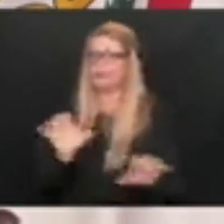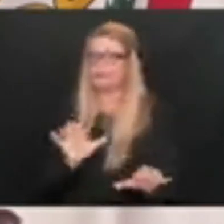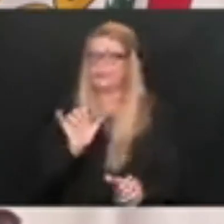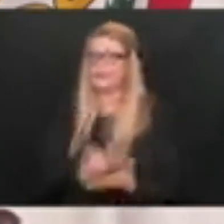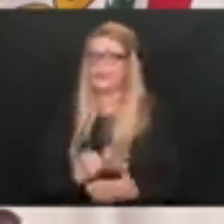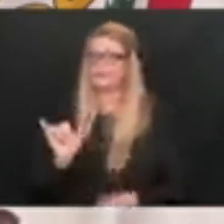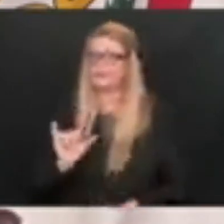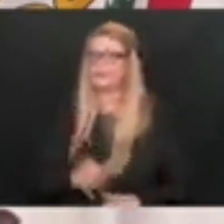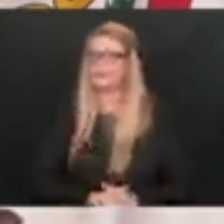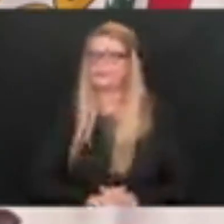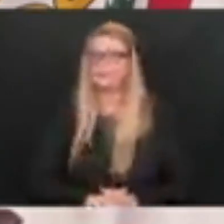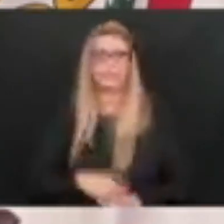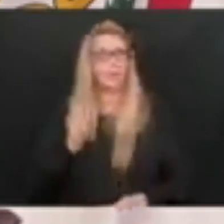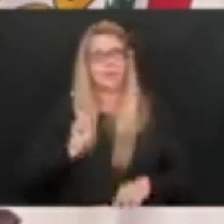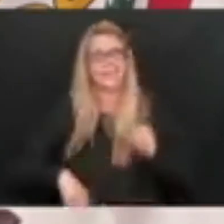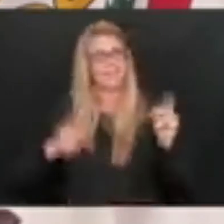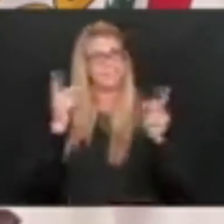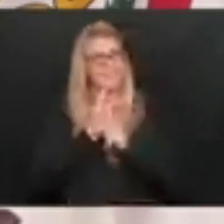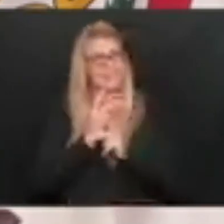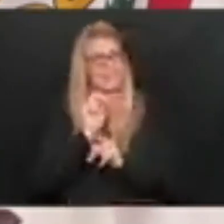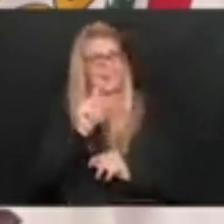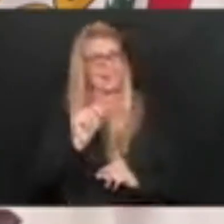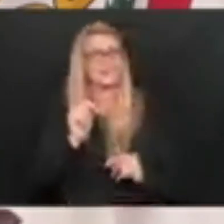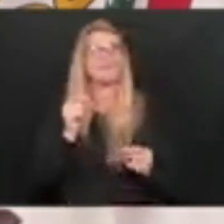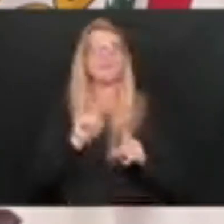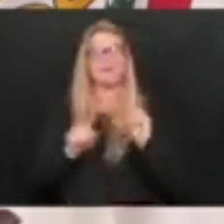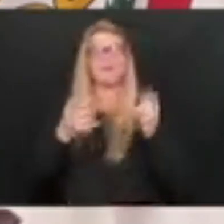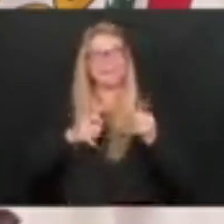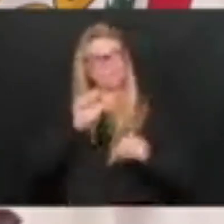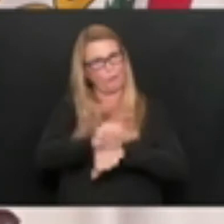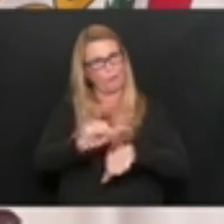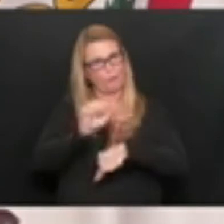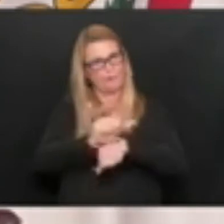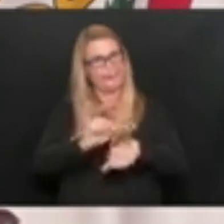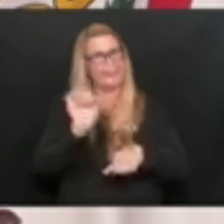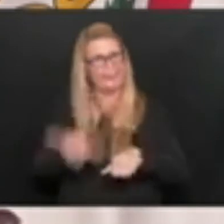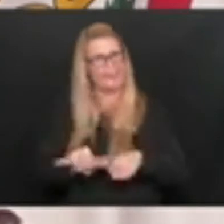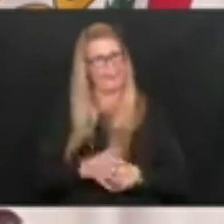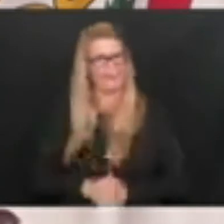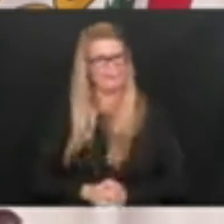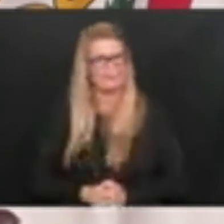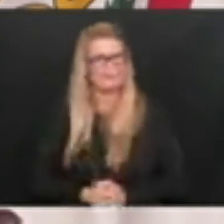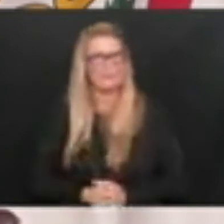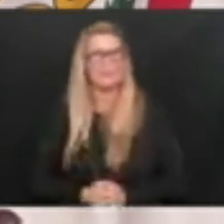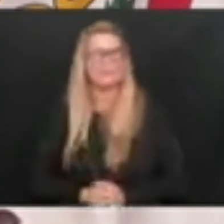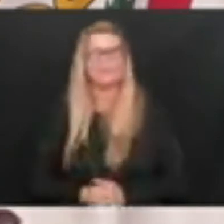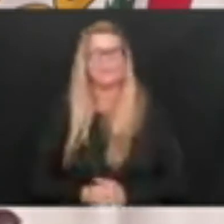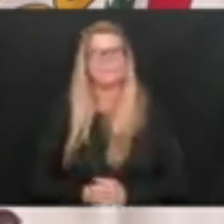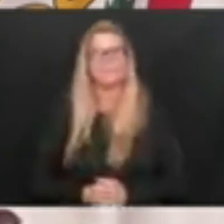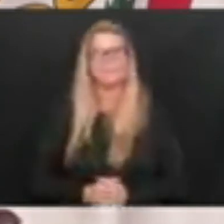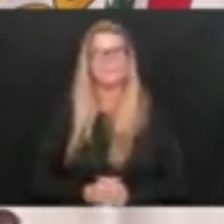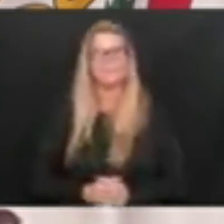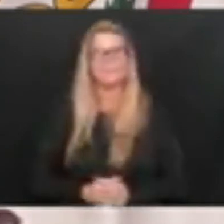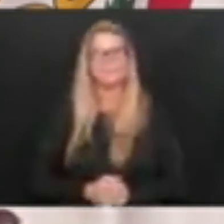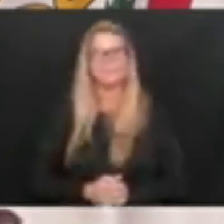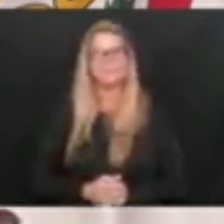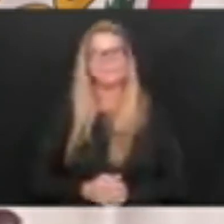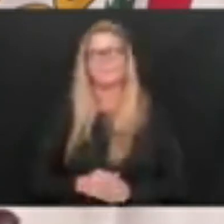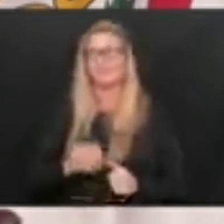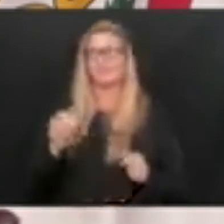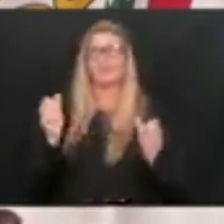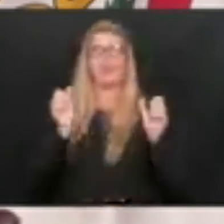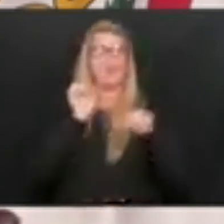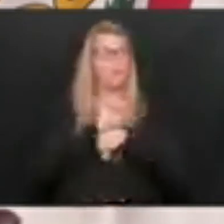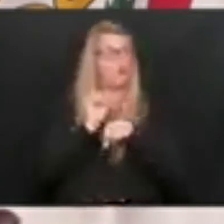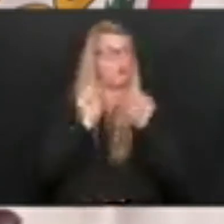figured that out exactly yet and everything, but and as far as working, you know, with the, you know, all the education people